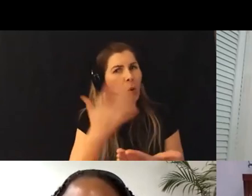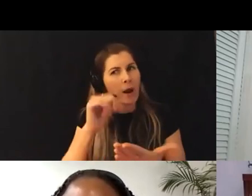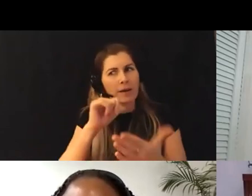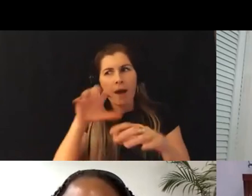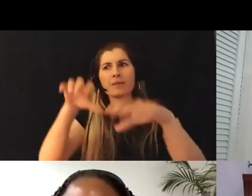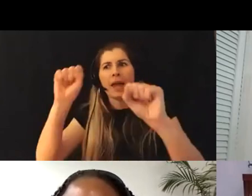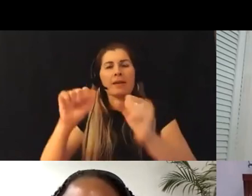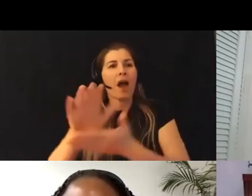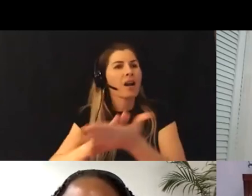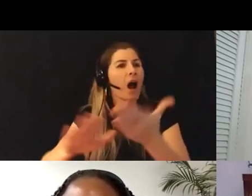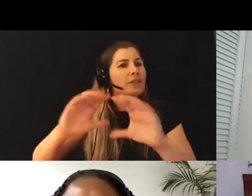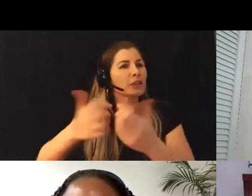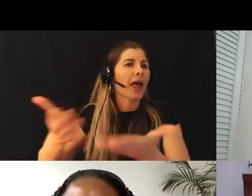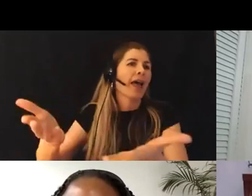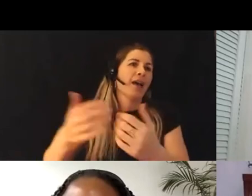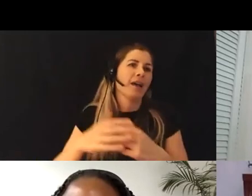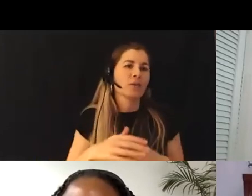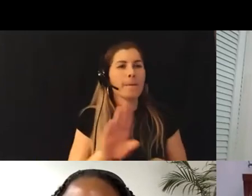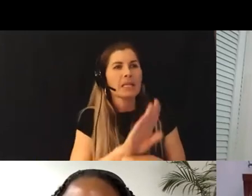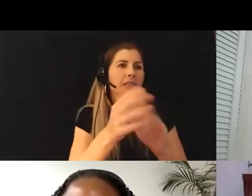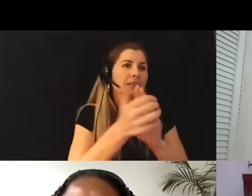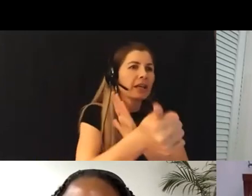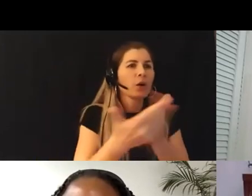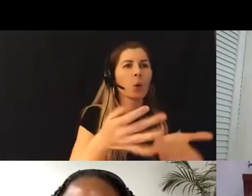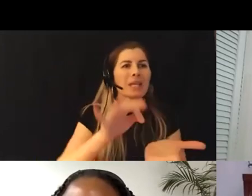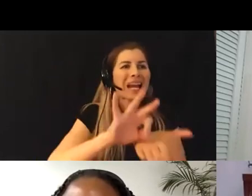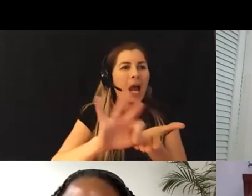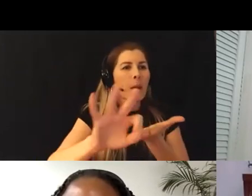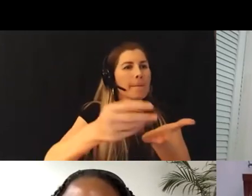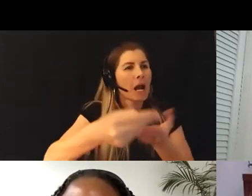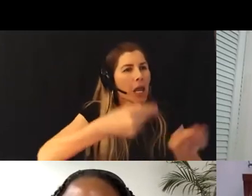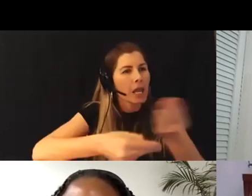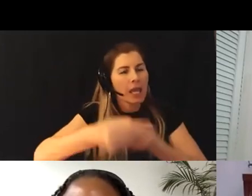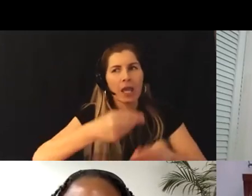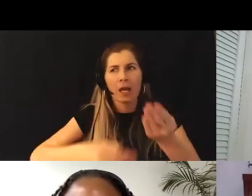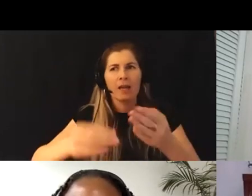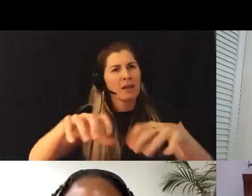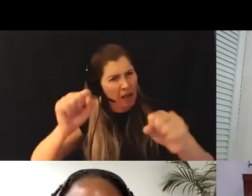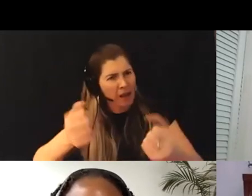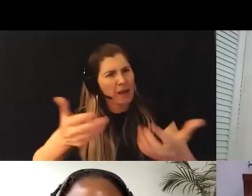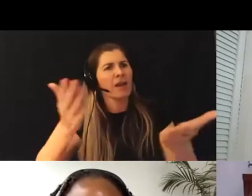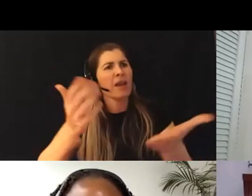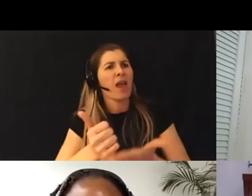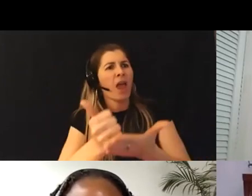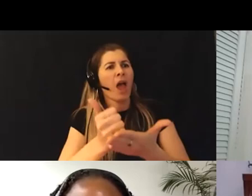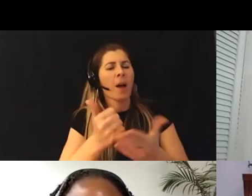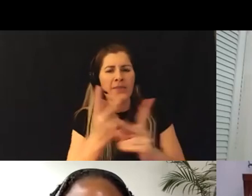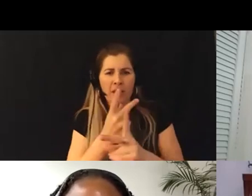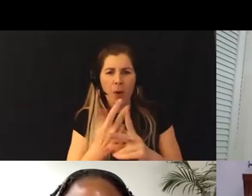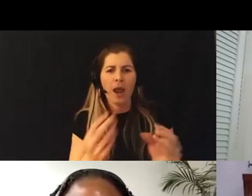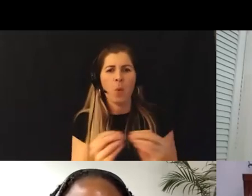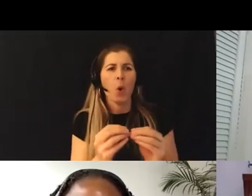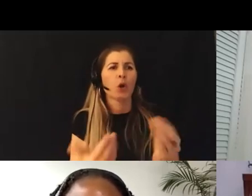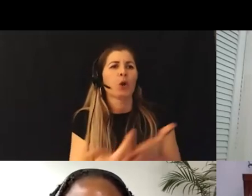on entrepreneurship or business skills or accounting or, you know, and try to figure out some new skills that you can use to